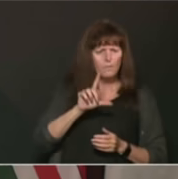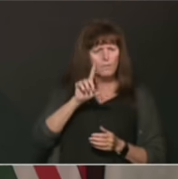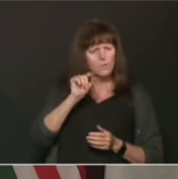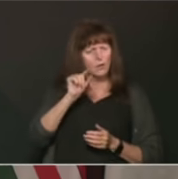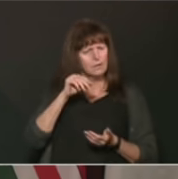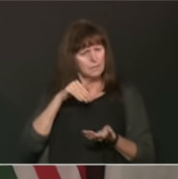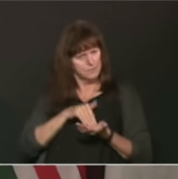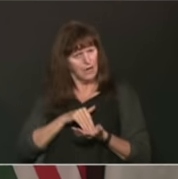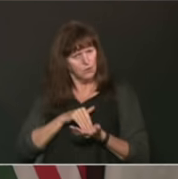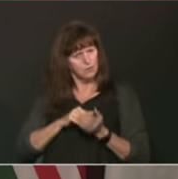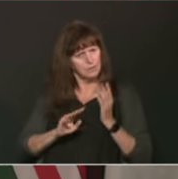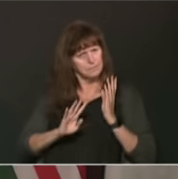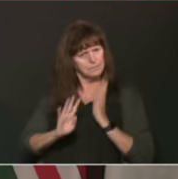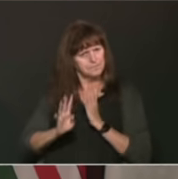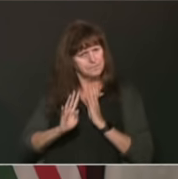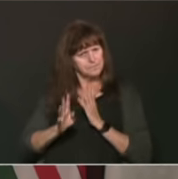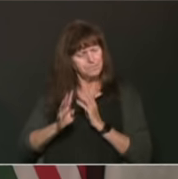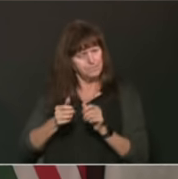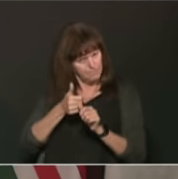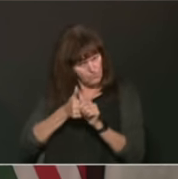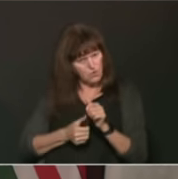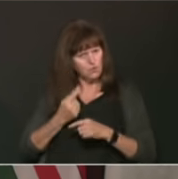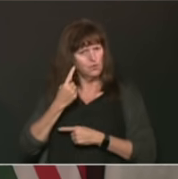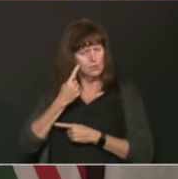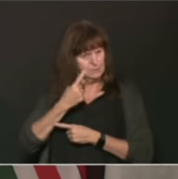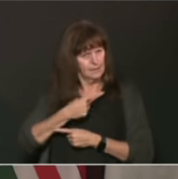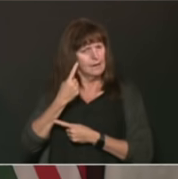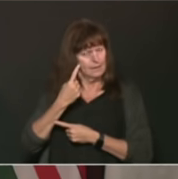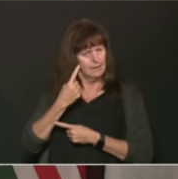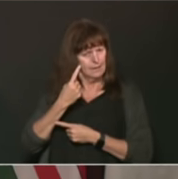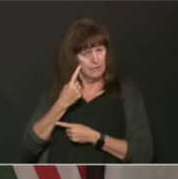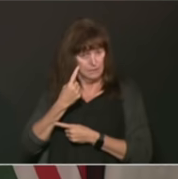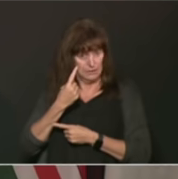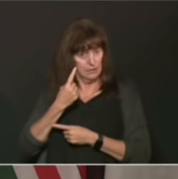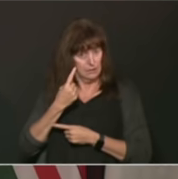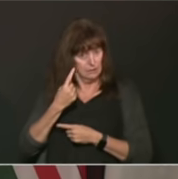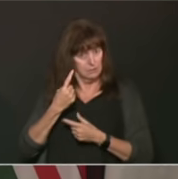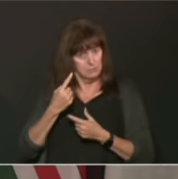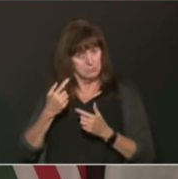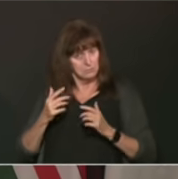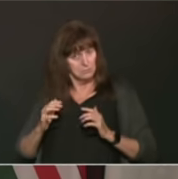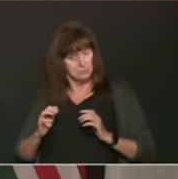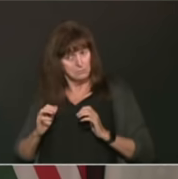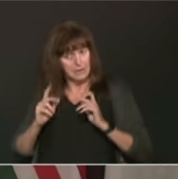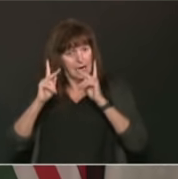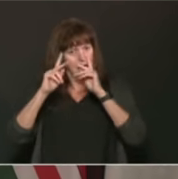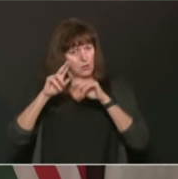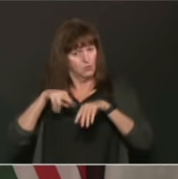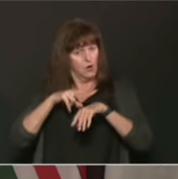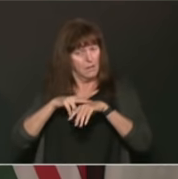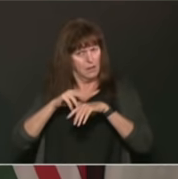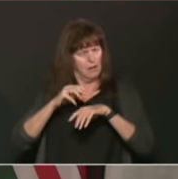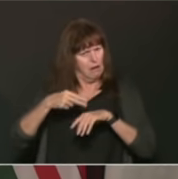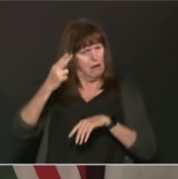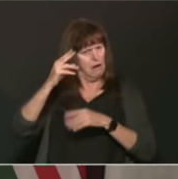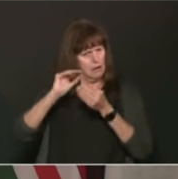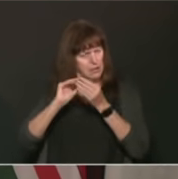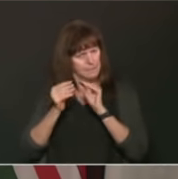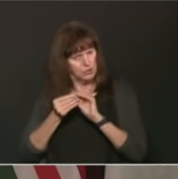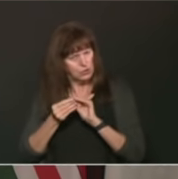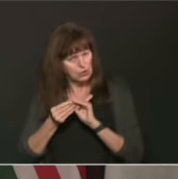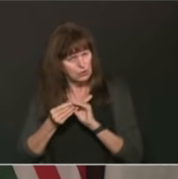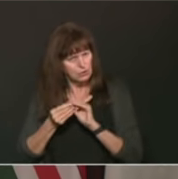Ontario, which is a high volume, high impact, and they're probably very much at